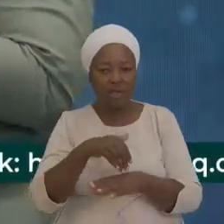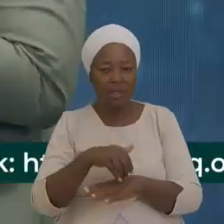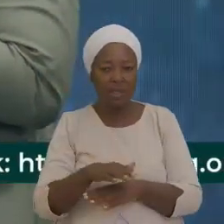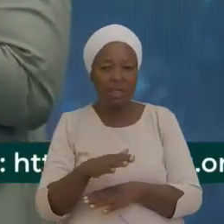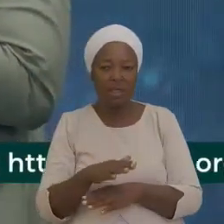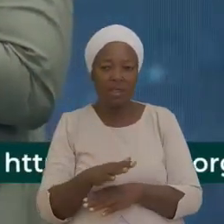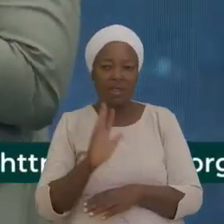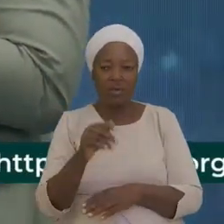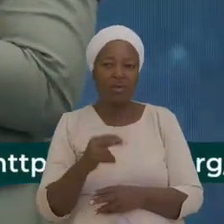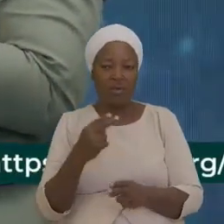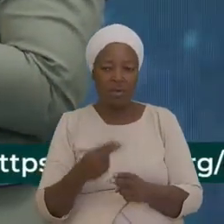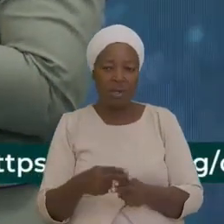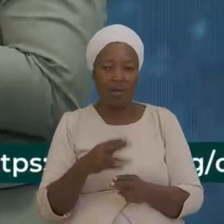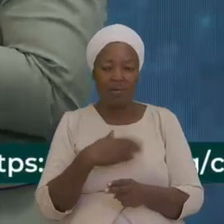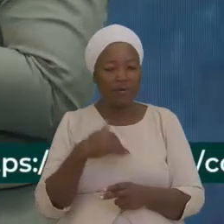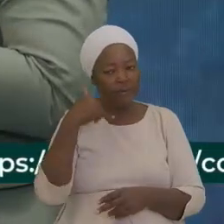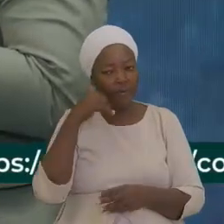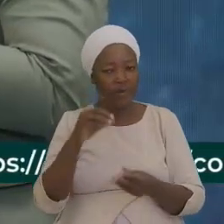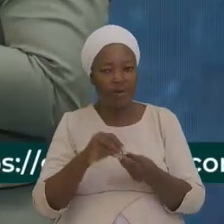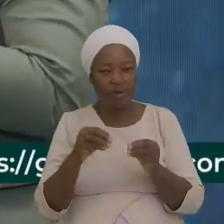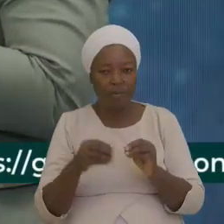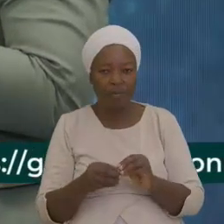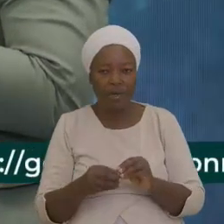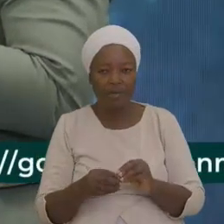you can send your name and your phone number,